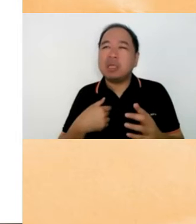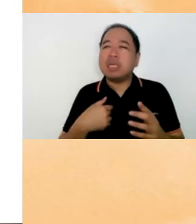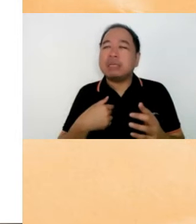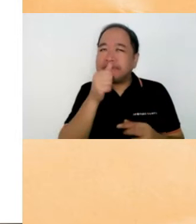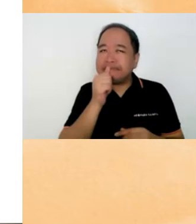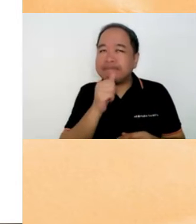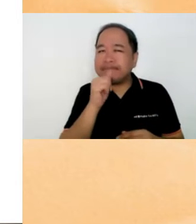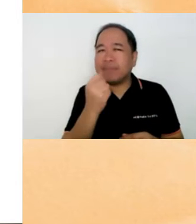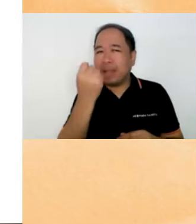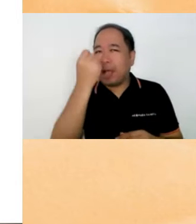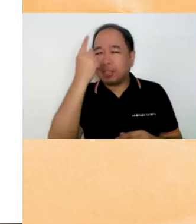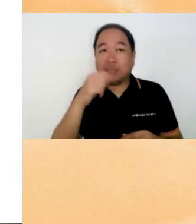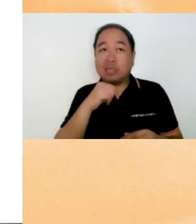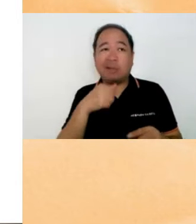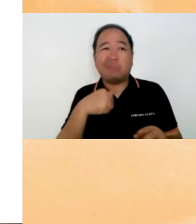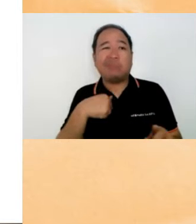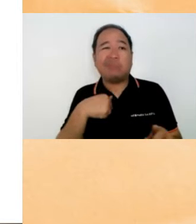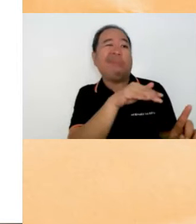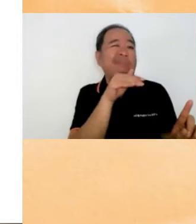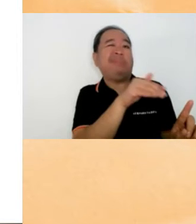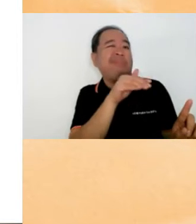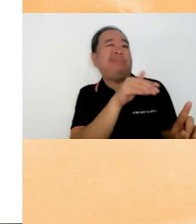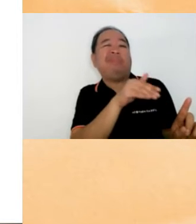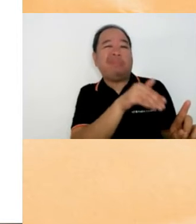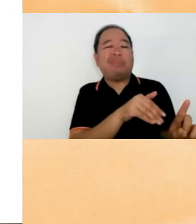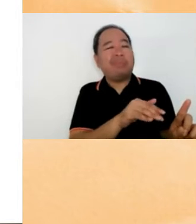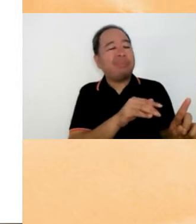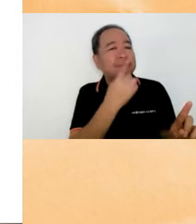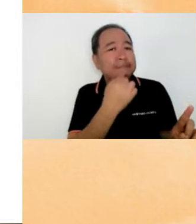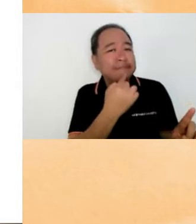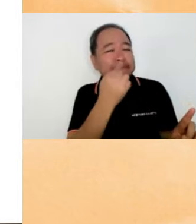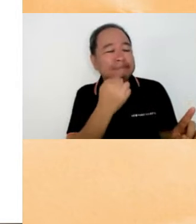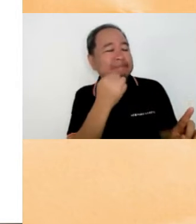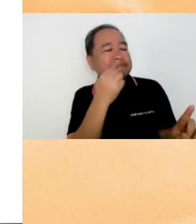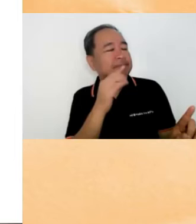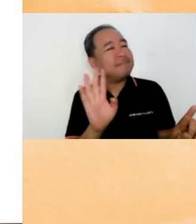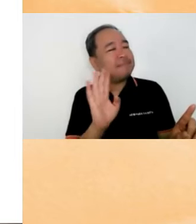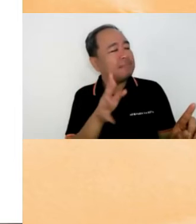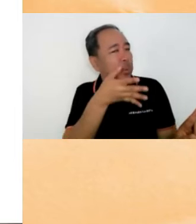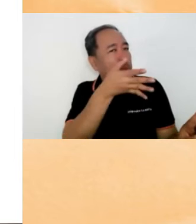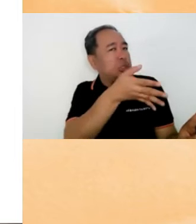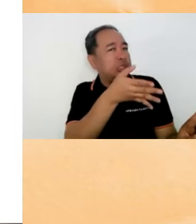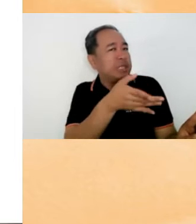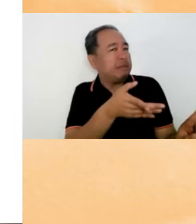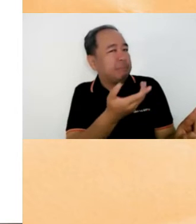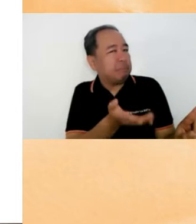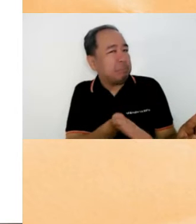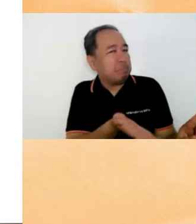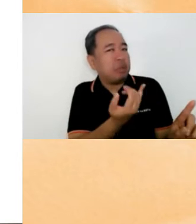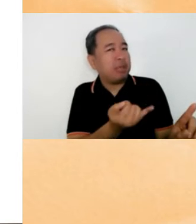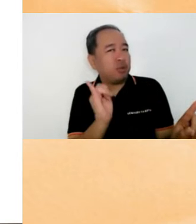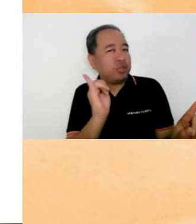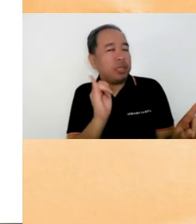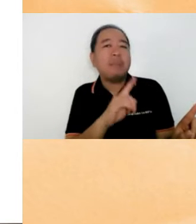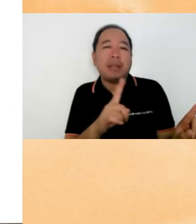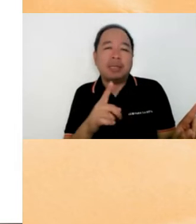have to be asking them all the time how things are with them. but you have to be there when they want to talk, no?